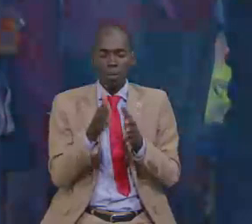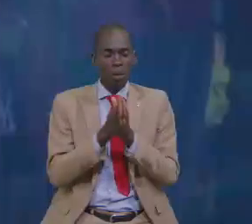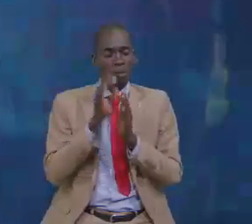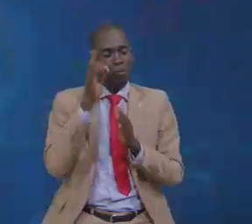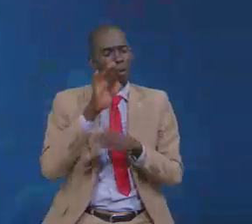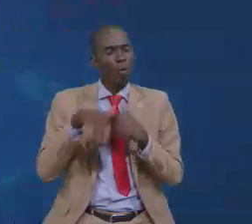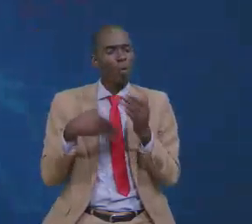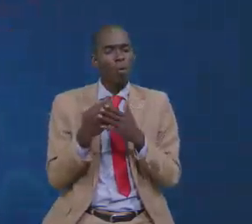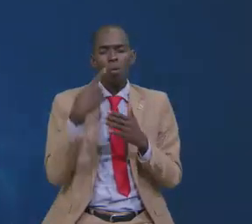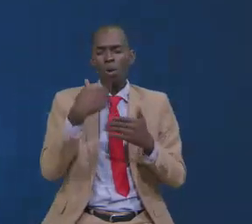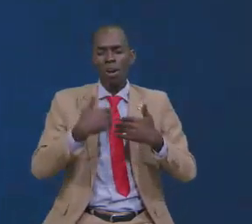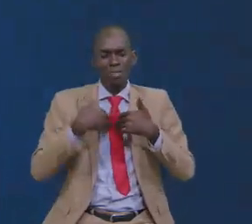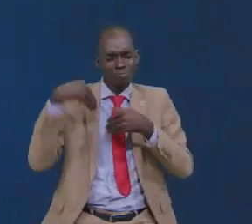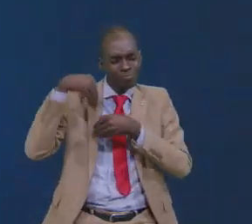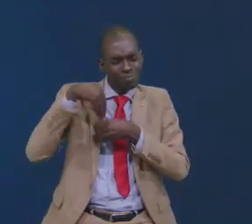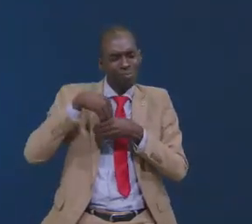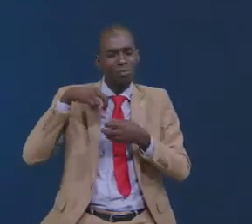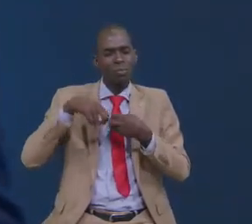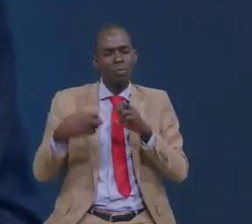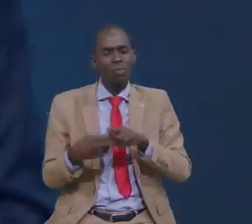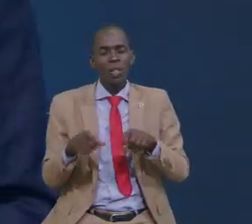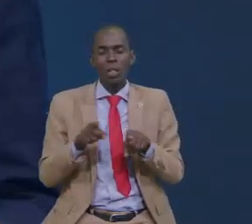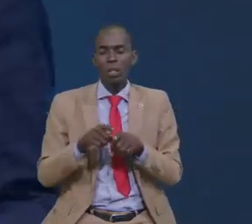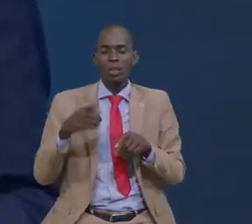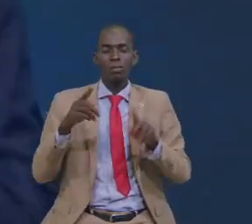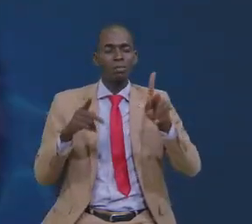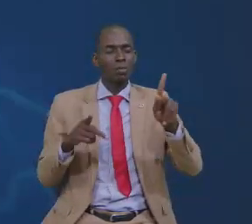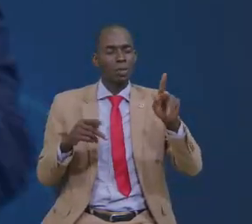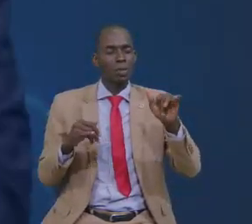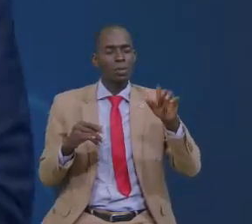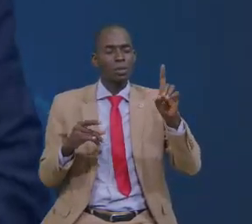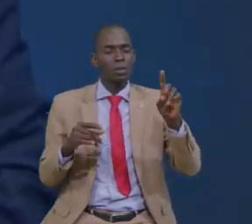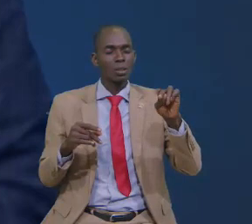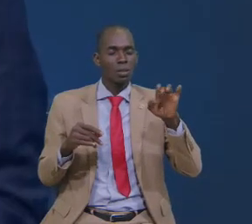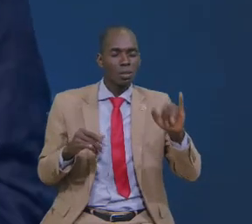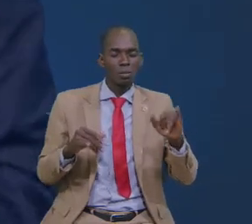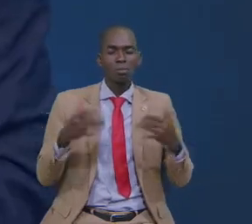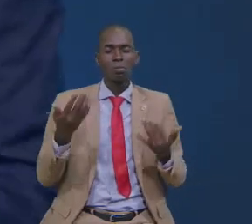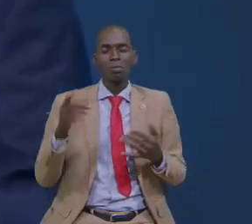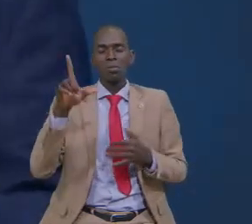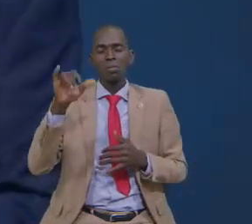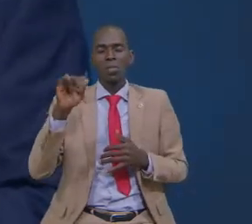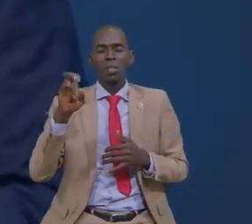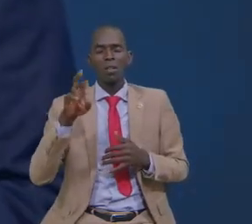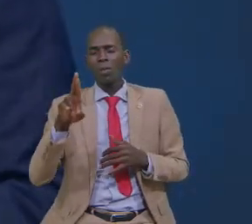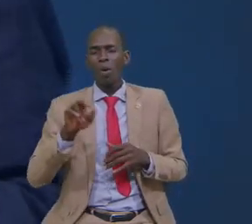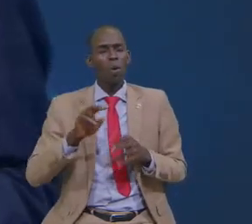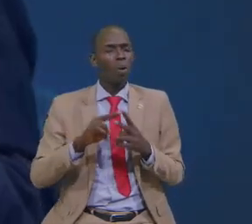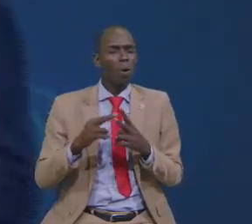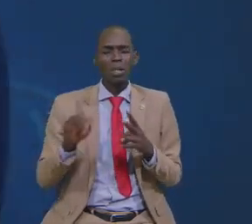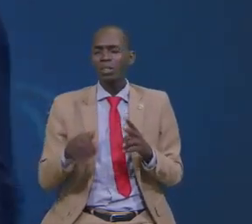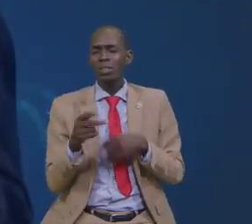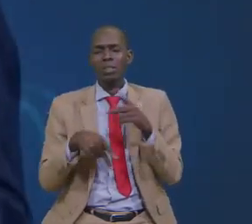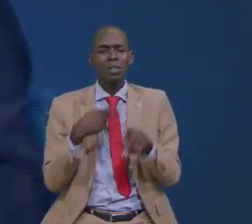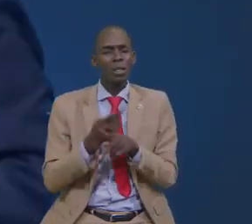internal problems like in the kidney in the liver everything you know and also have any form of cancer whether